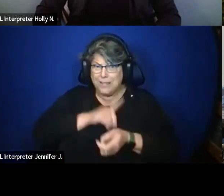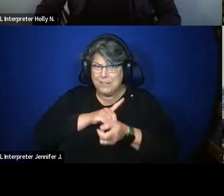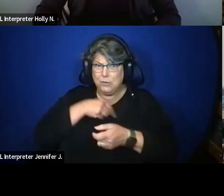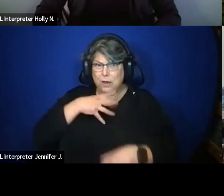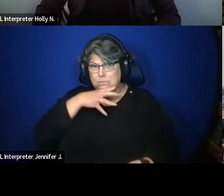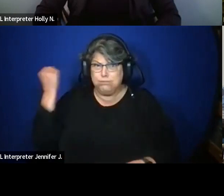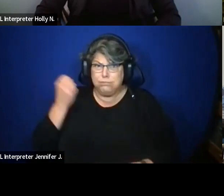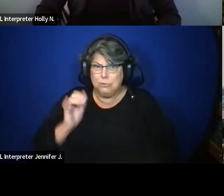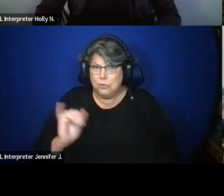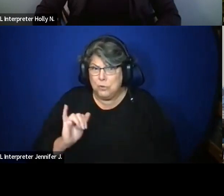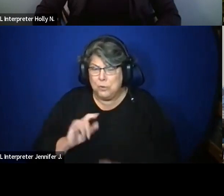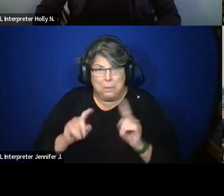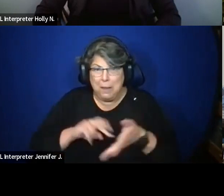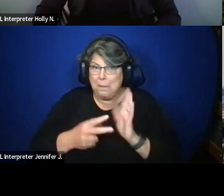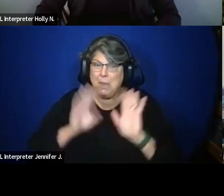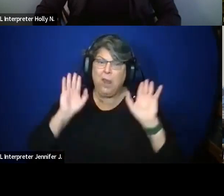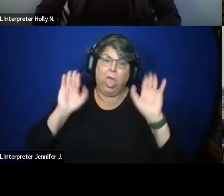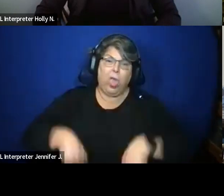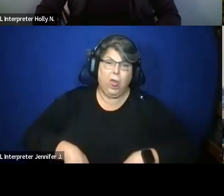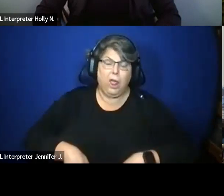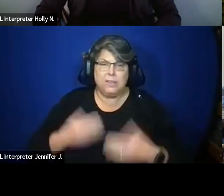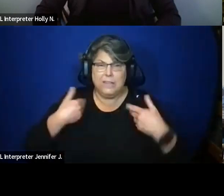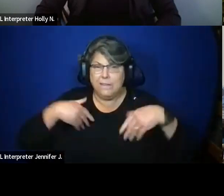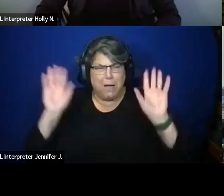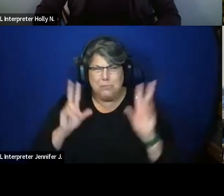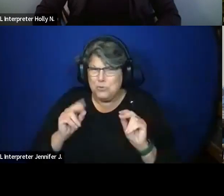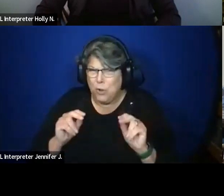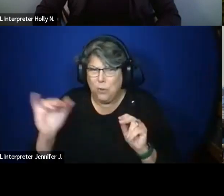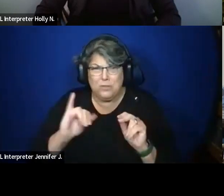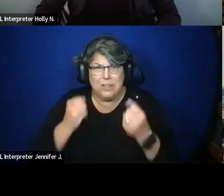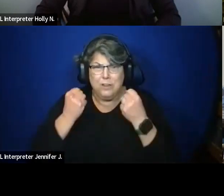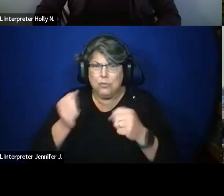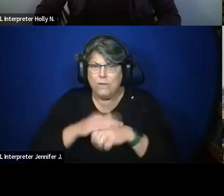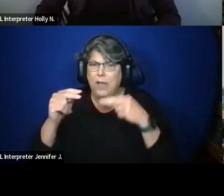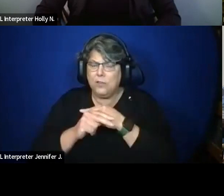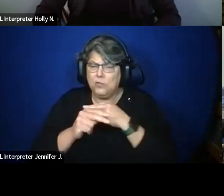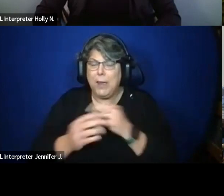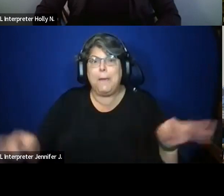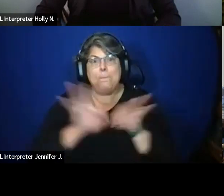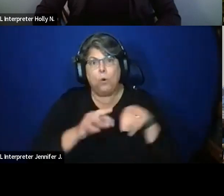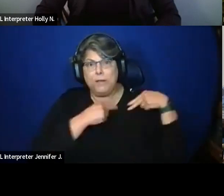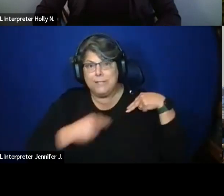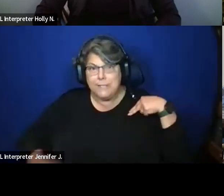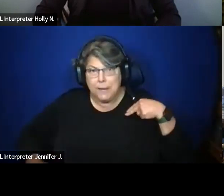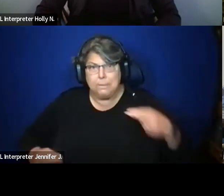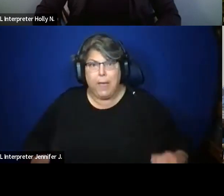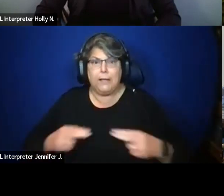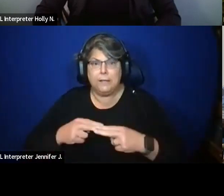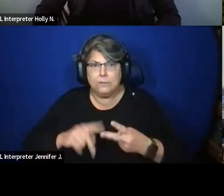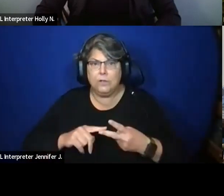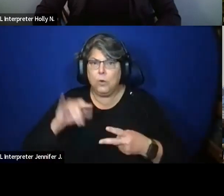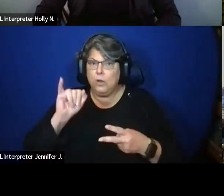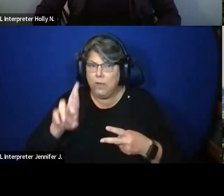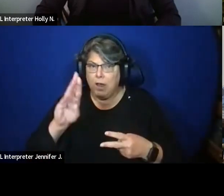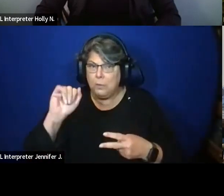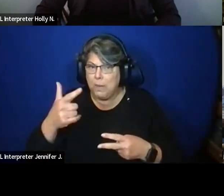but it doesn't mean you want to let your guard down because like driving on the freeway, you want to wear a seatbelt and you want to have an airbag. That's what it's like